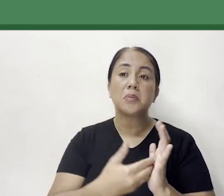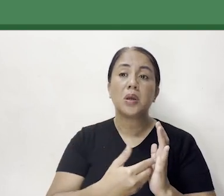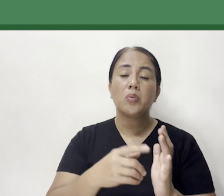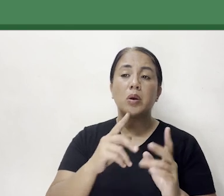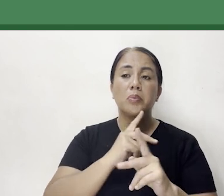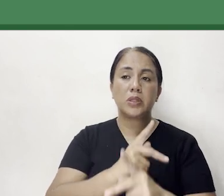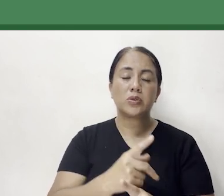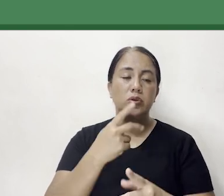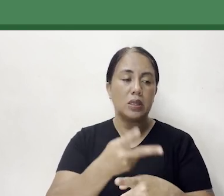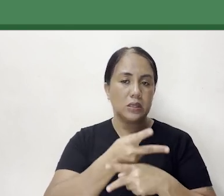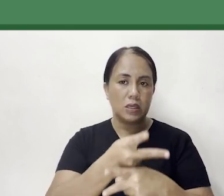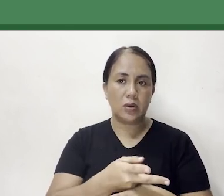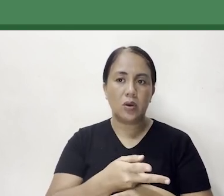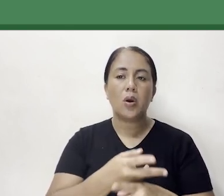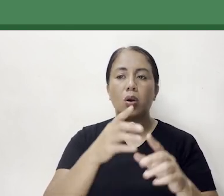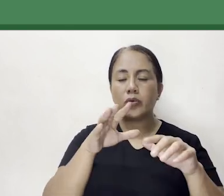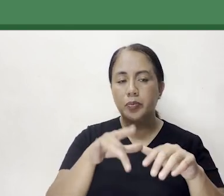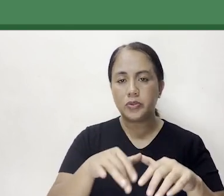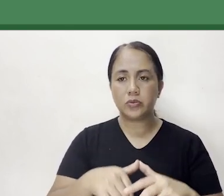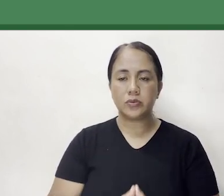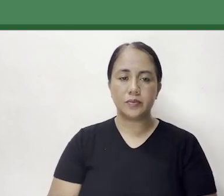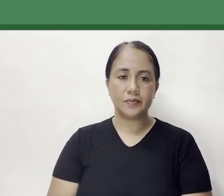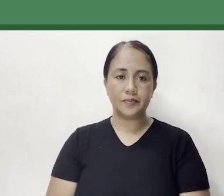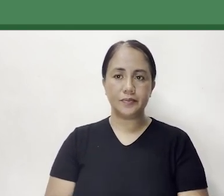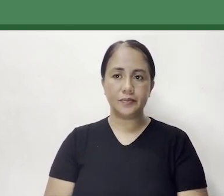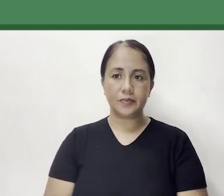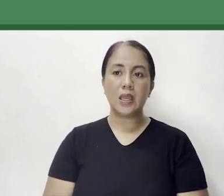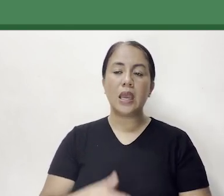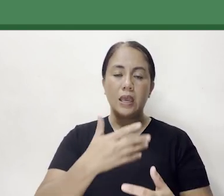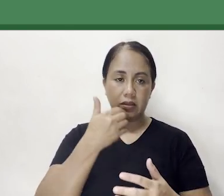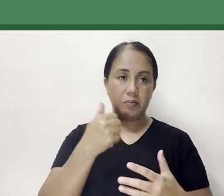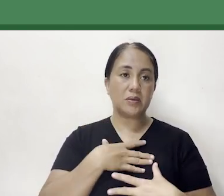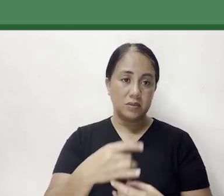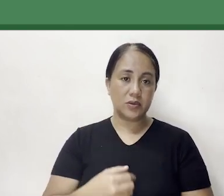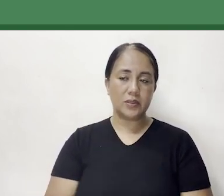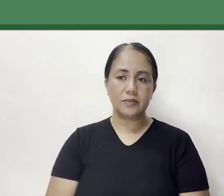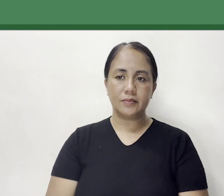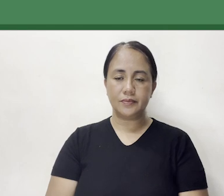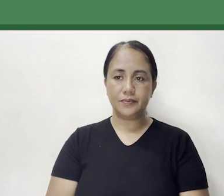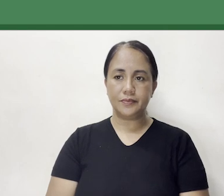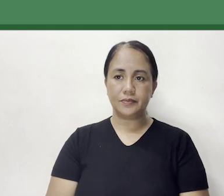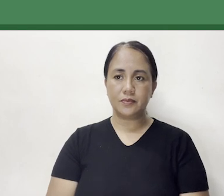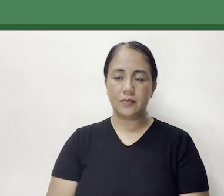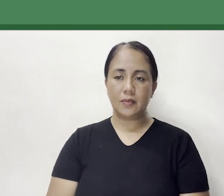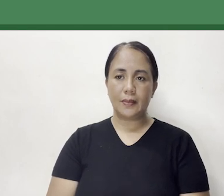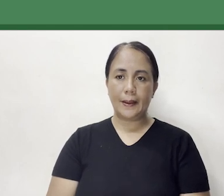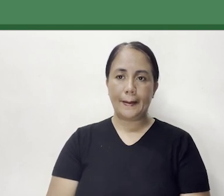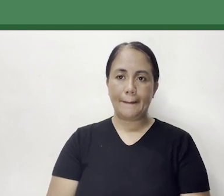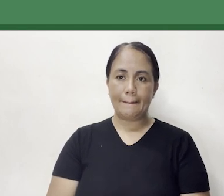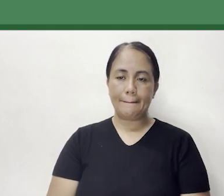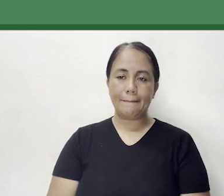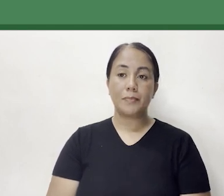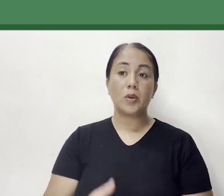are justified as being for the protection or care of the persons with a disability or in their best interest.